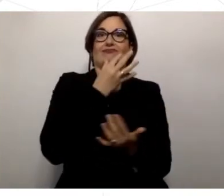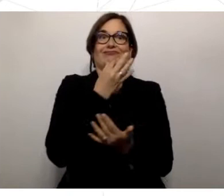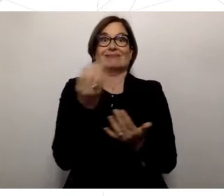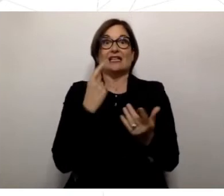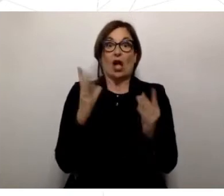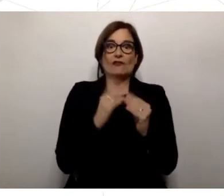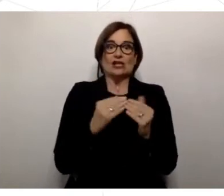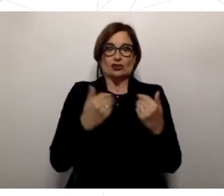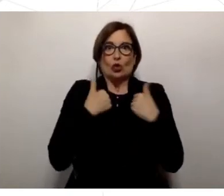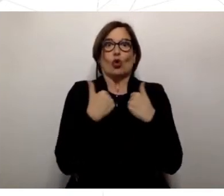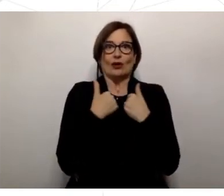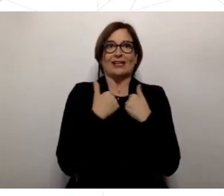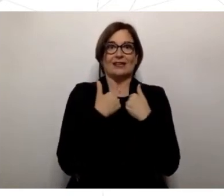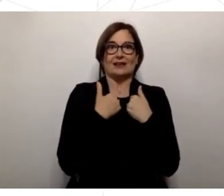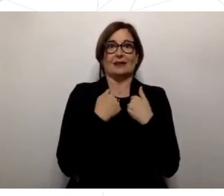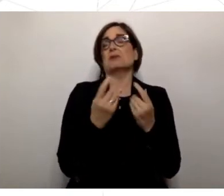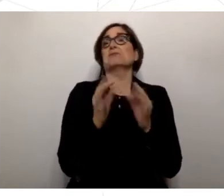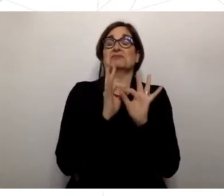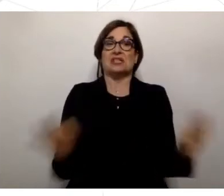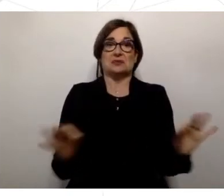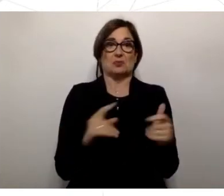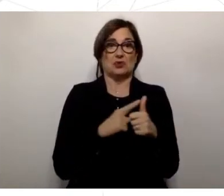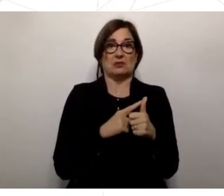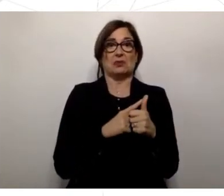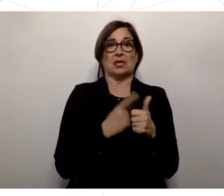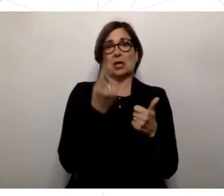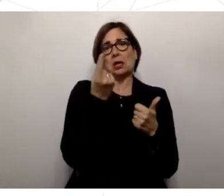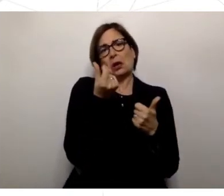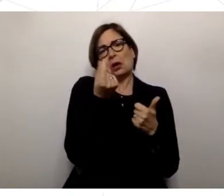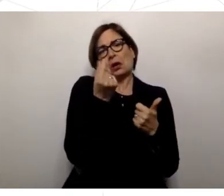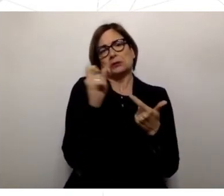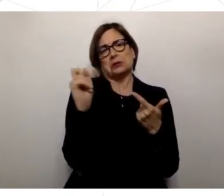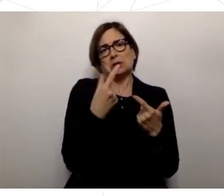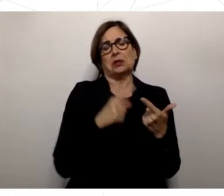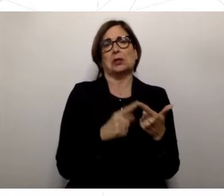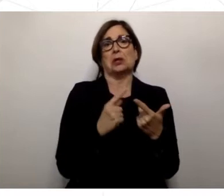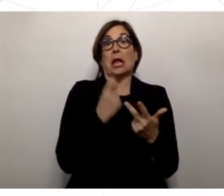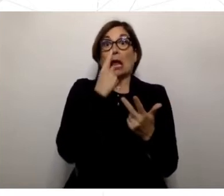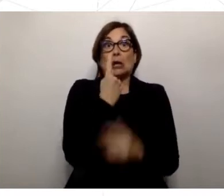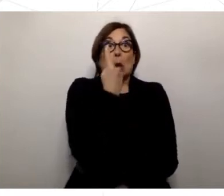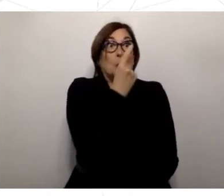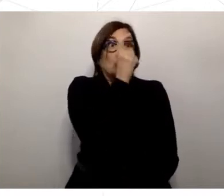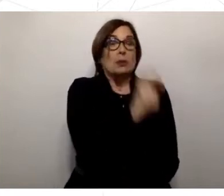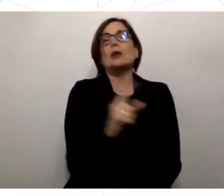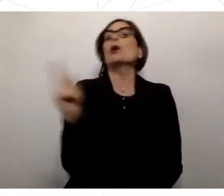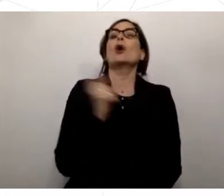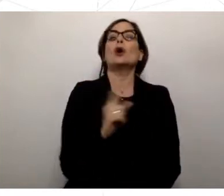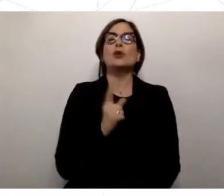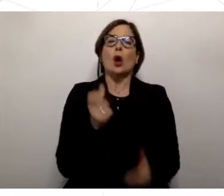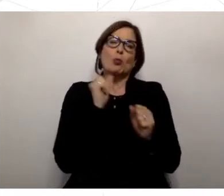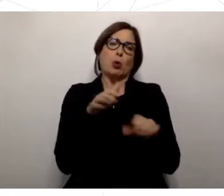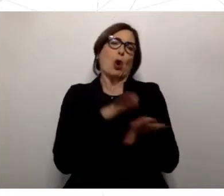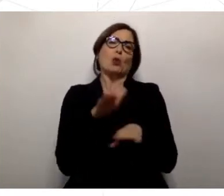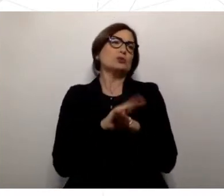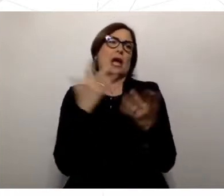What's fantastic about this as well is because it's made by us, it's always available, it's inexpensive, it's not